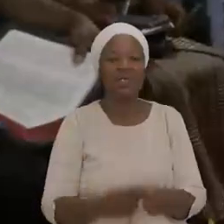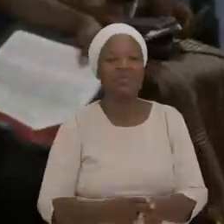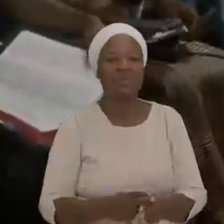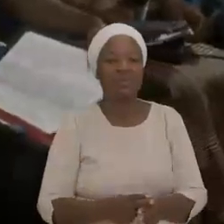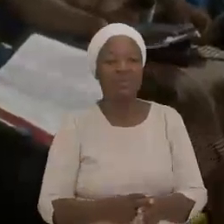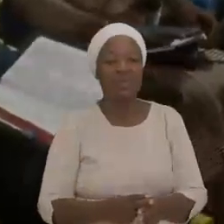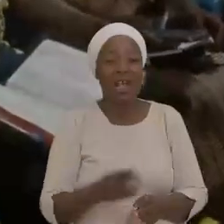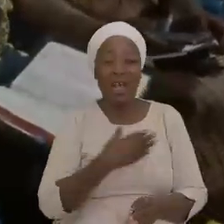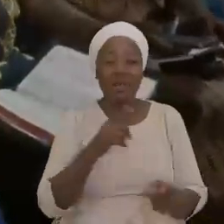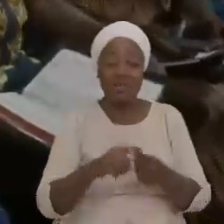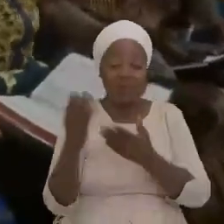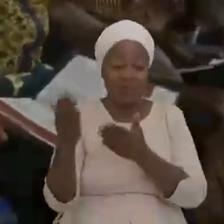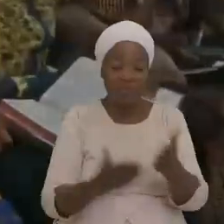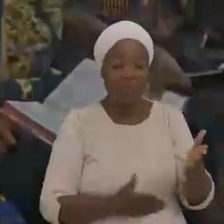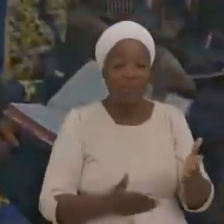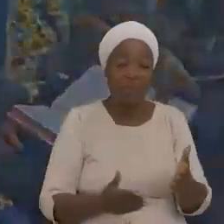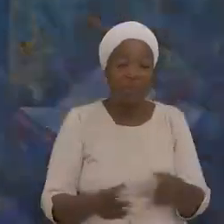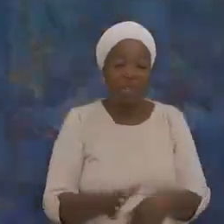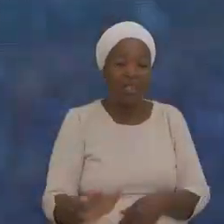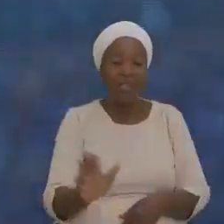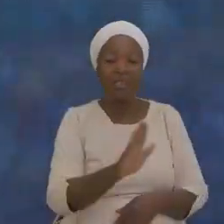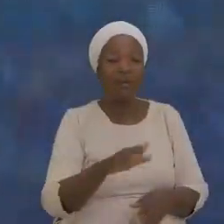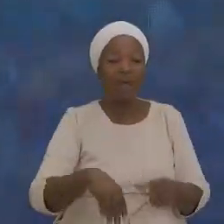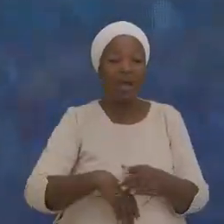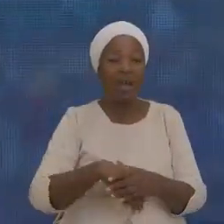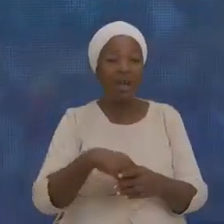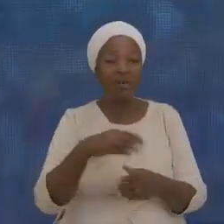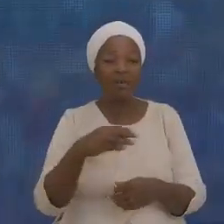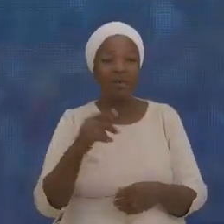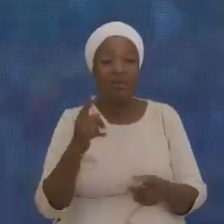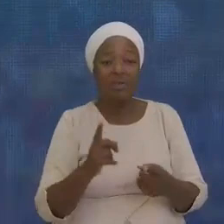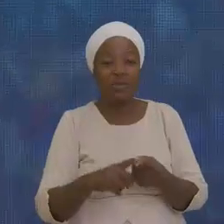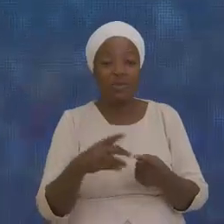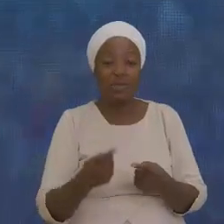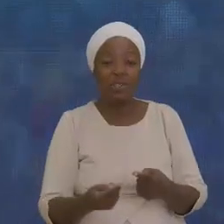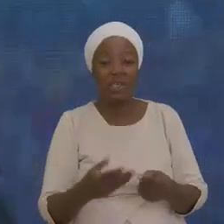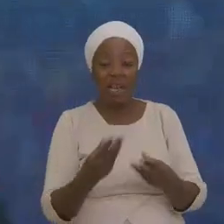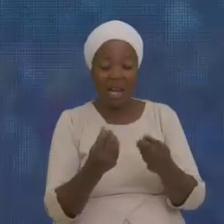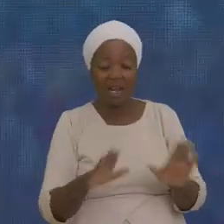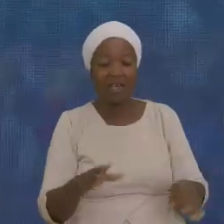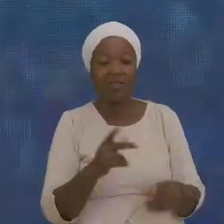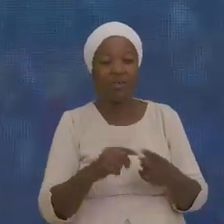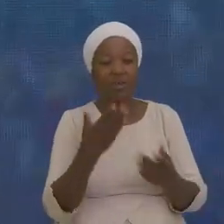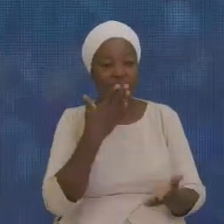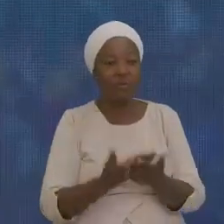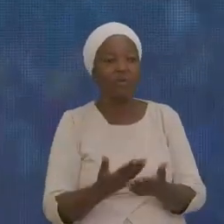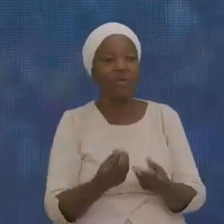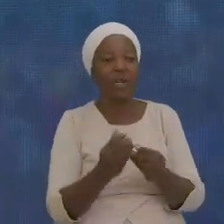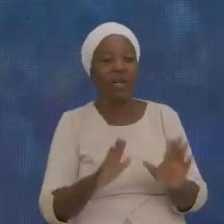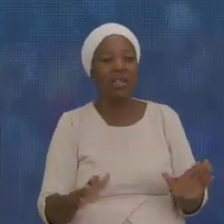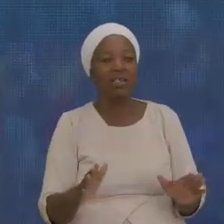And to bring them up out of the land unto a good land and a large.